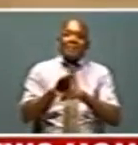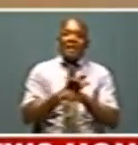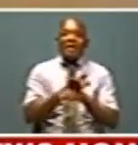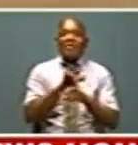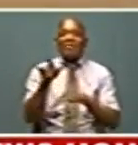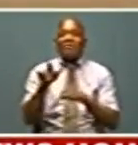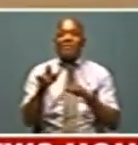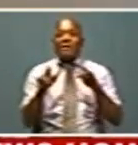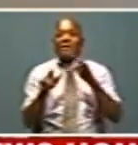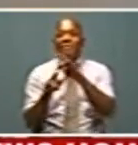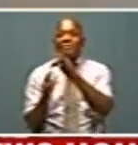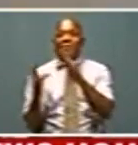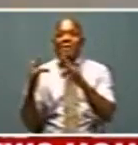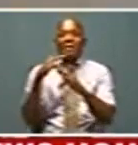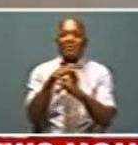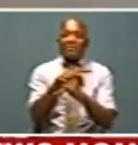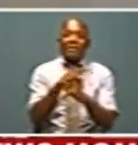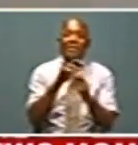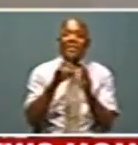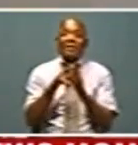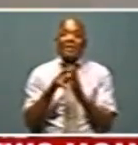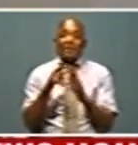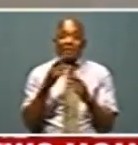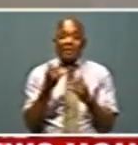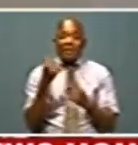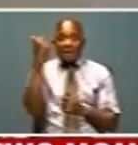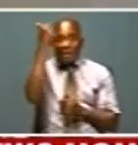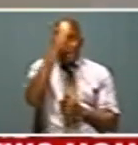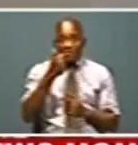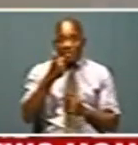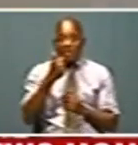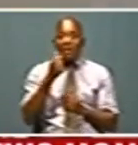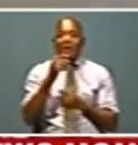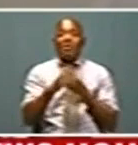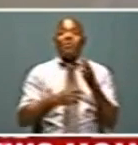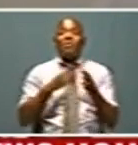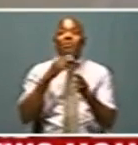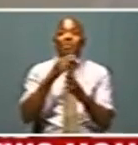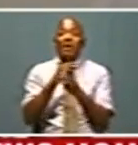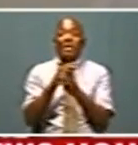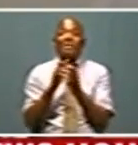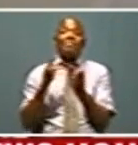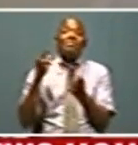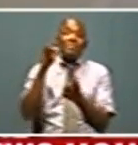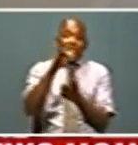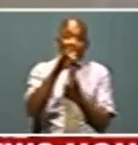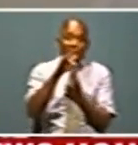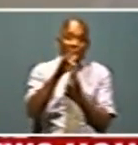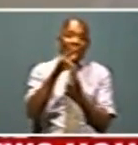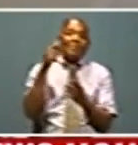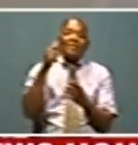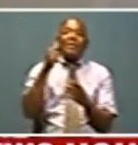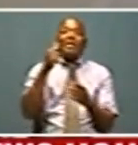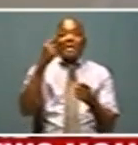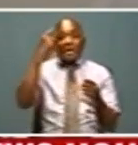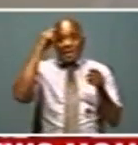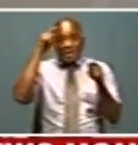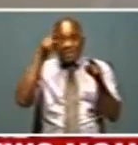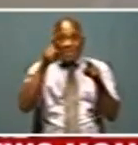as a result of that, Africa World Airlines have given indication